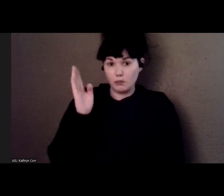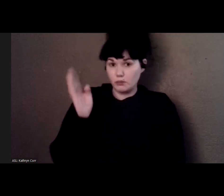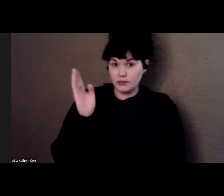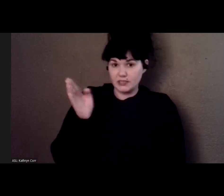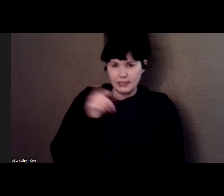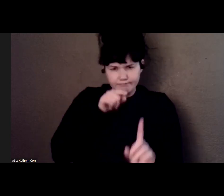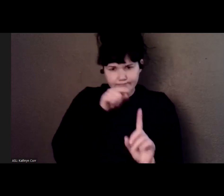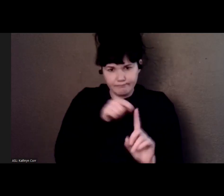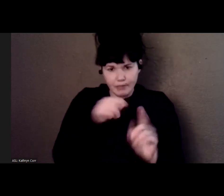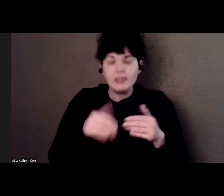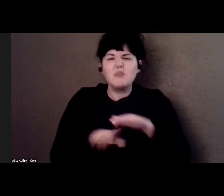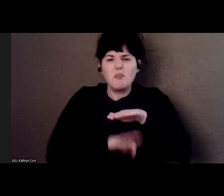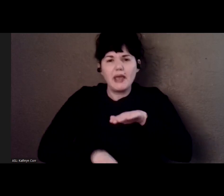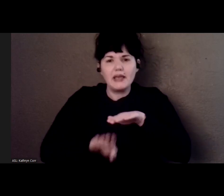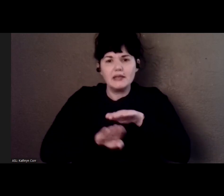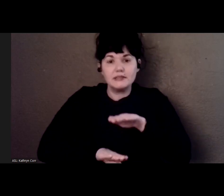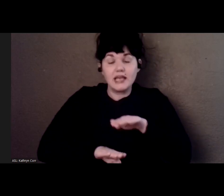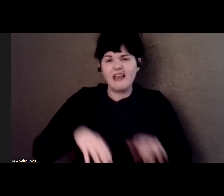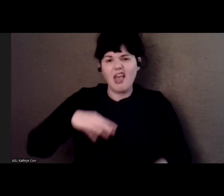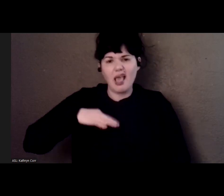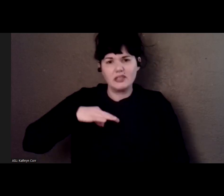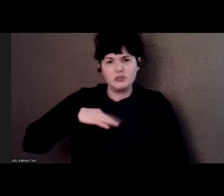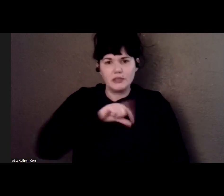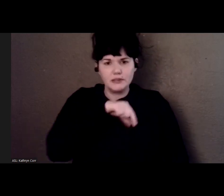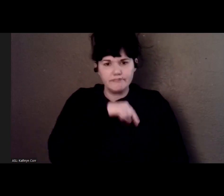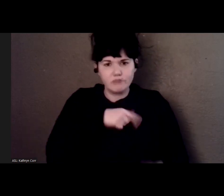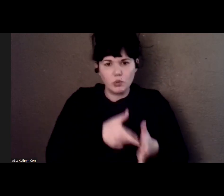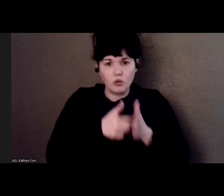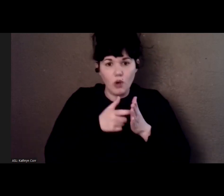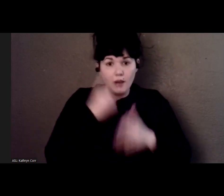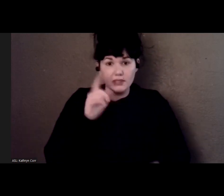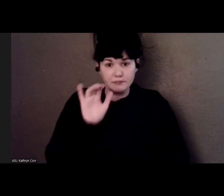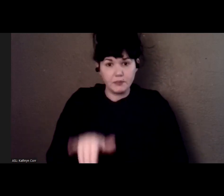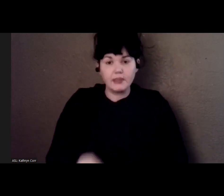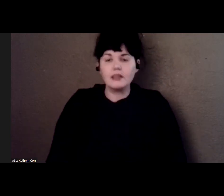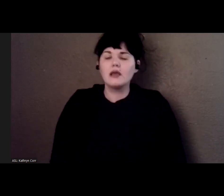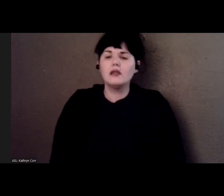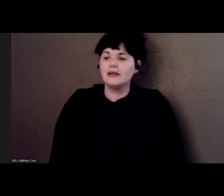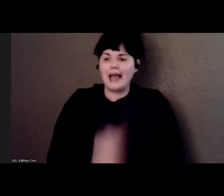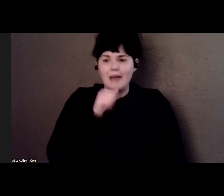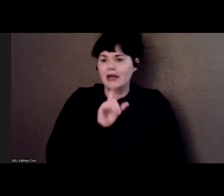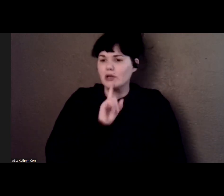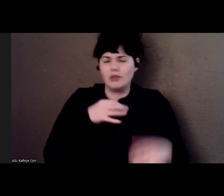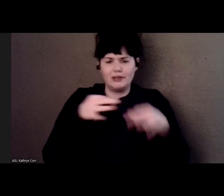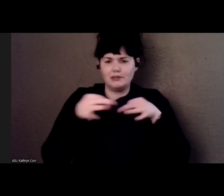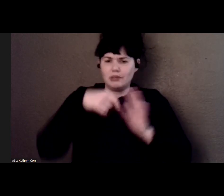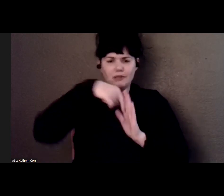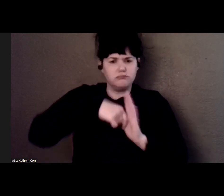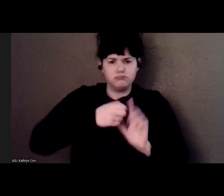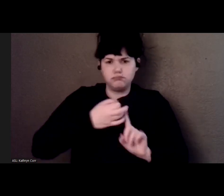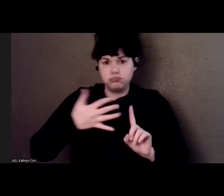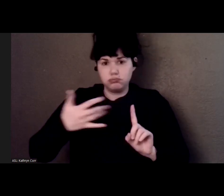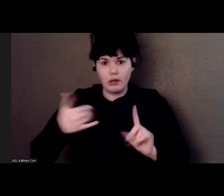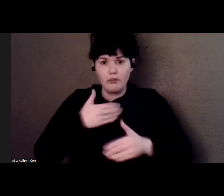basic eligibility requirements for setting aside the conviction. Won't be going into a lot of detail about the process, just